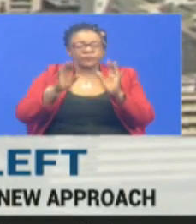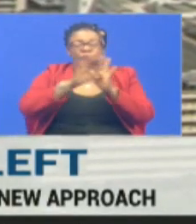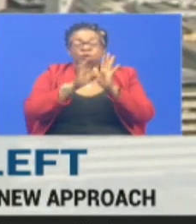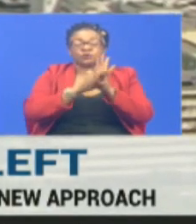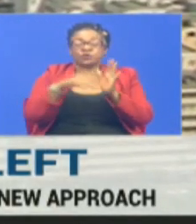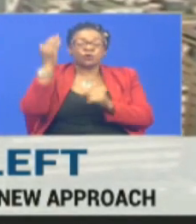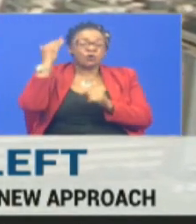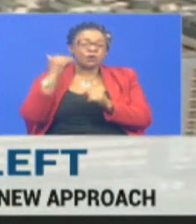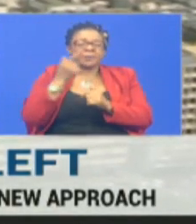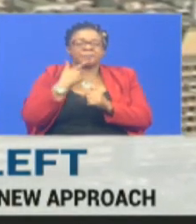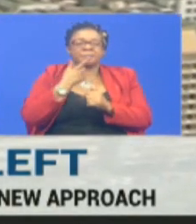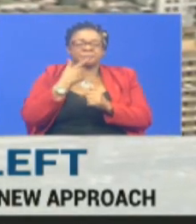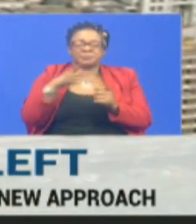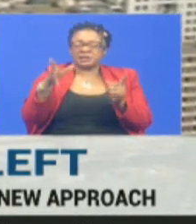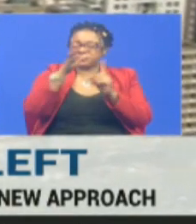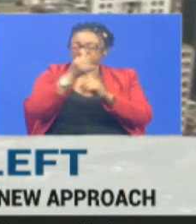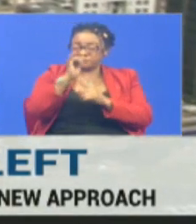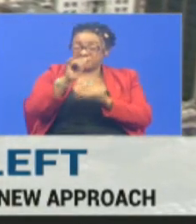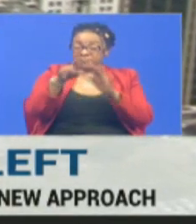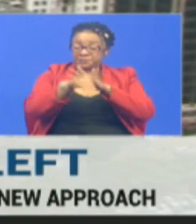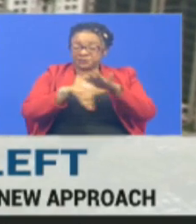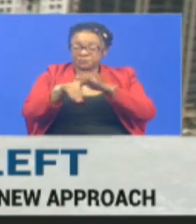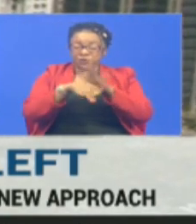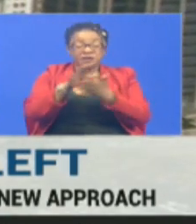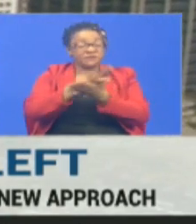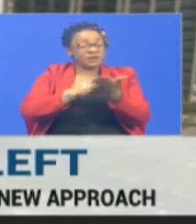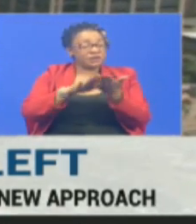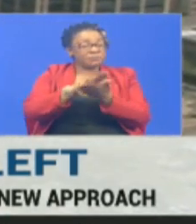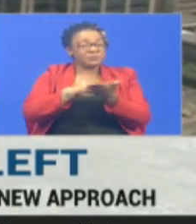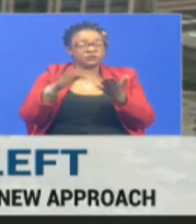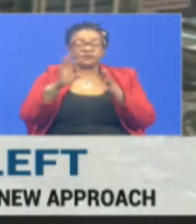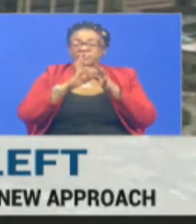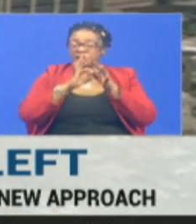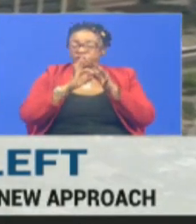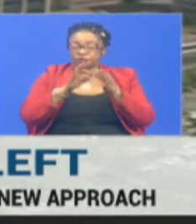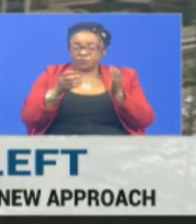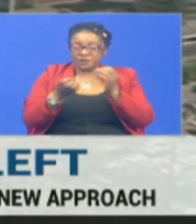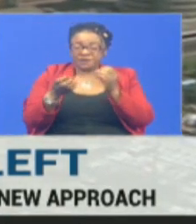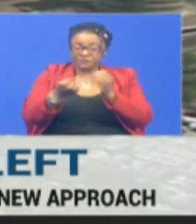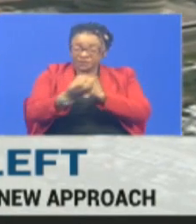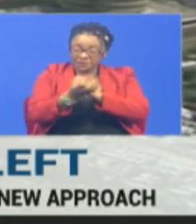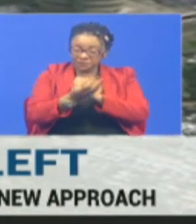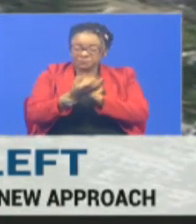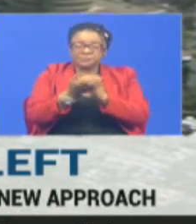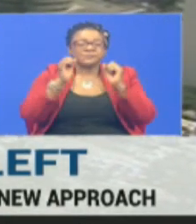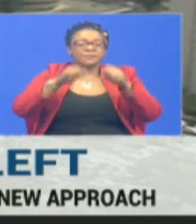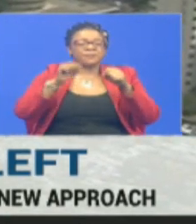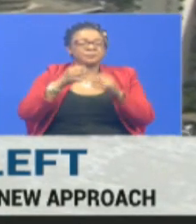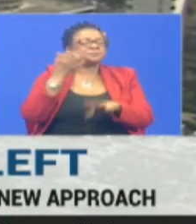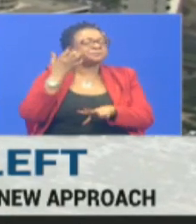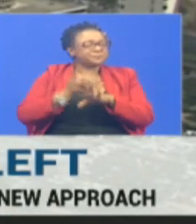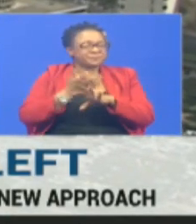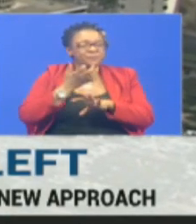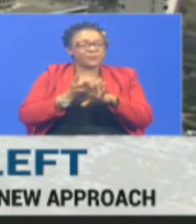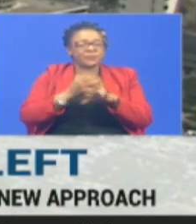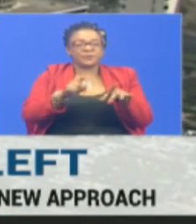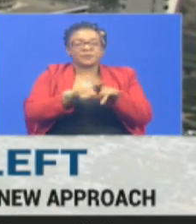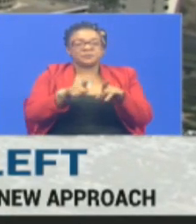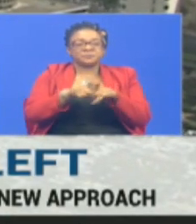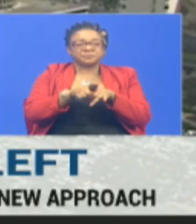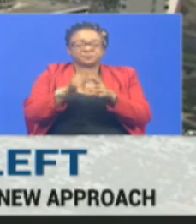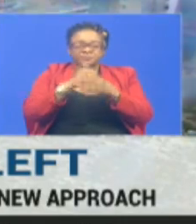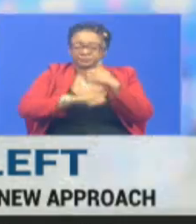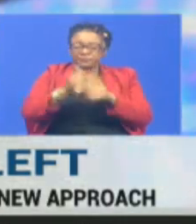that achieving the principle in an environment of cultural defiance may be a tall order, more so under the